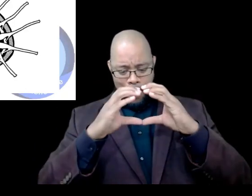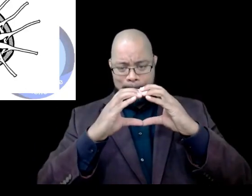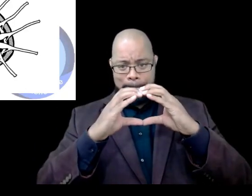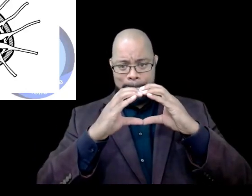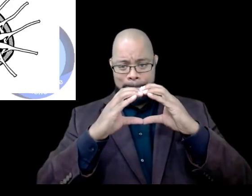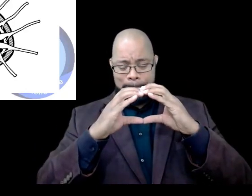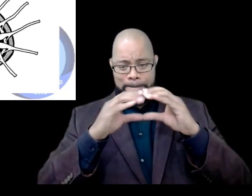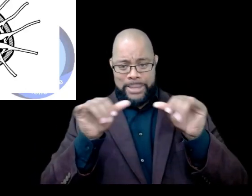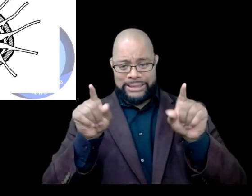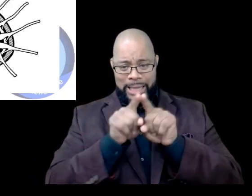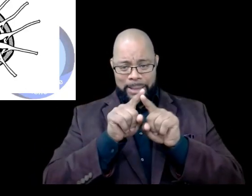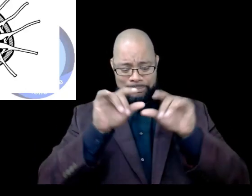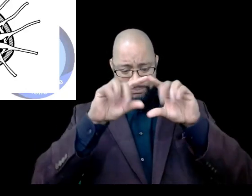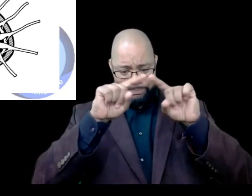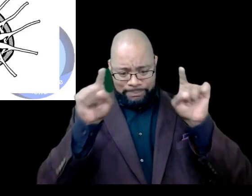symmetry, just like